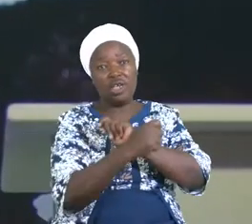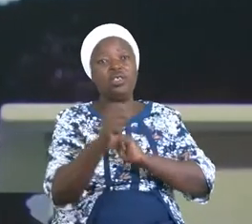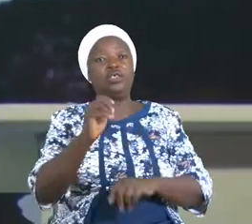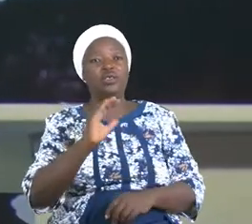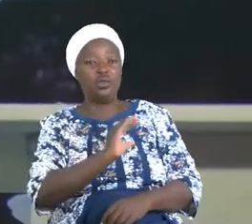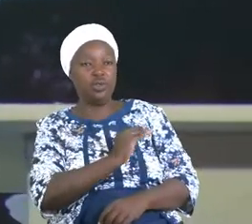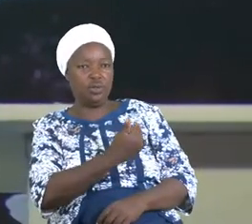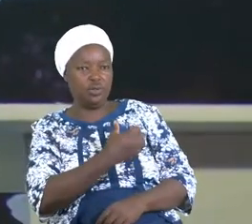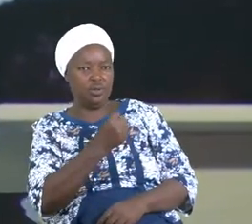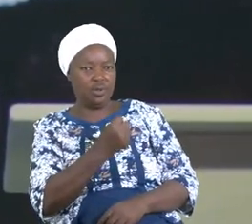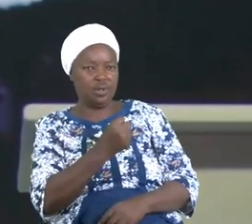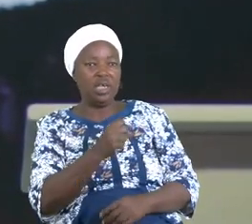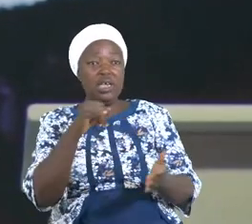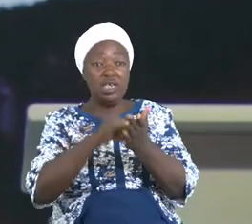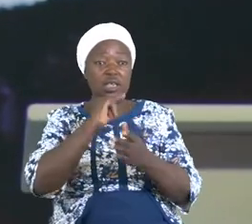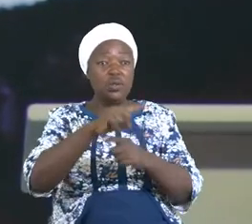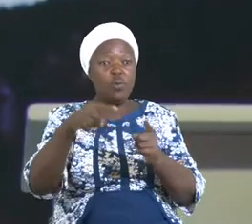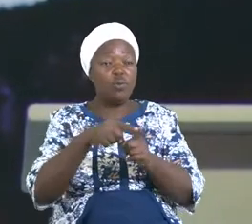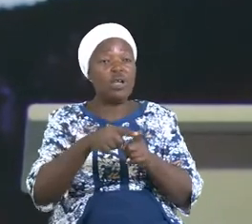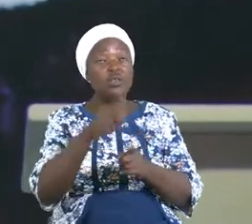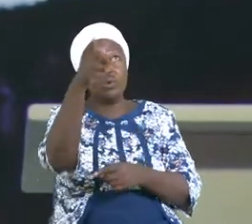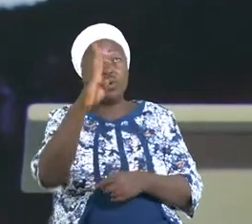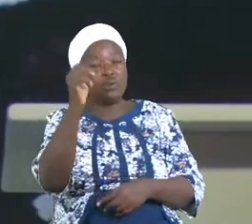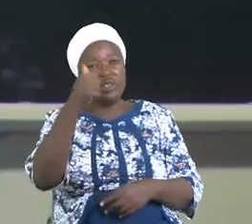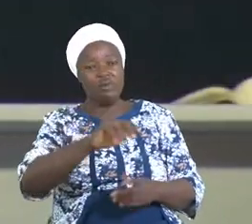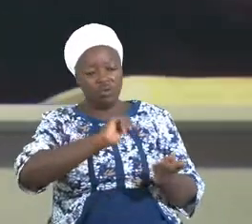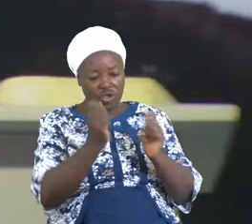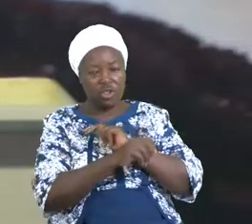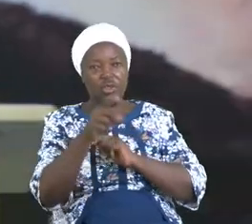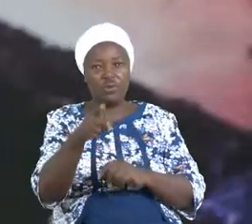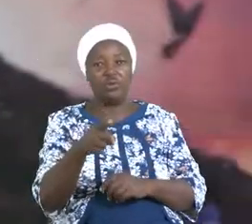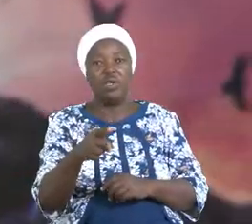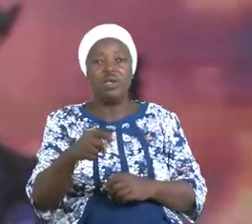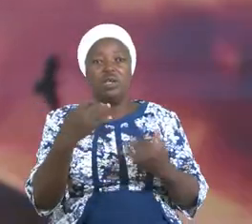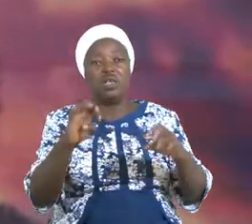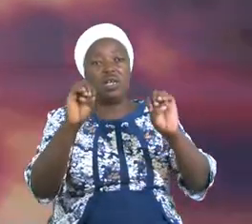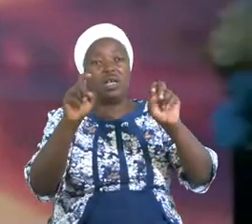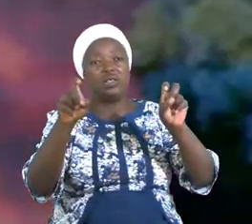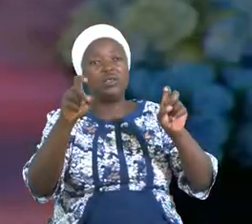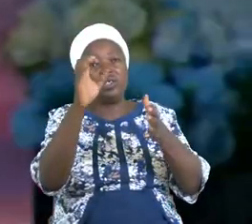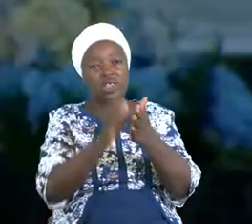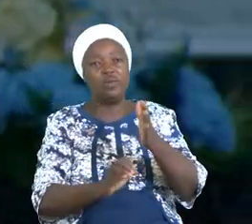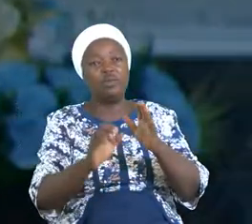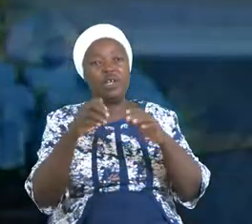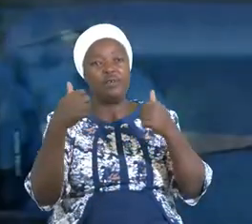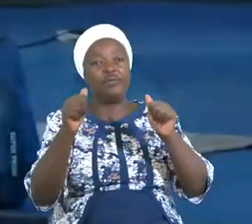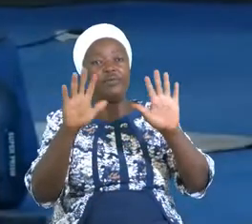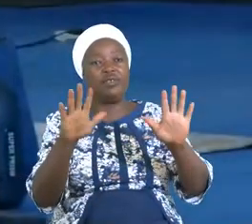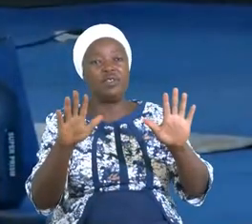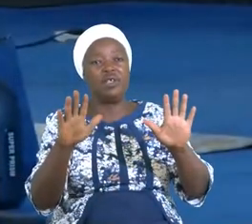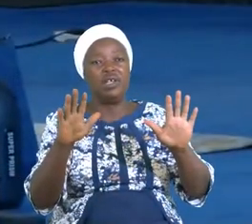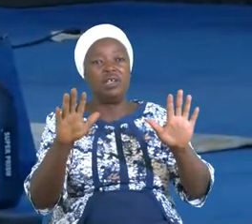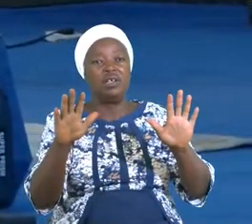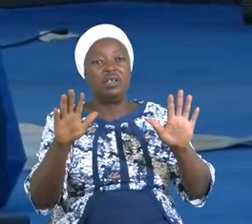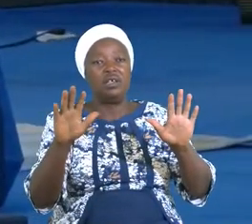when God regenerates you. Look at Exodus chapter 15. Exodus